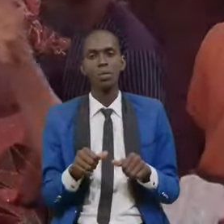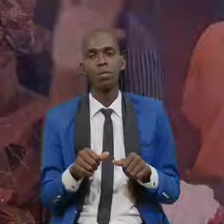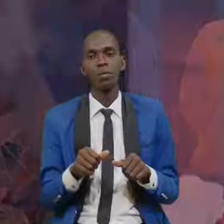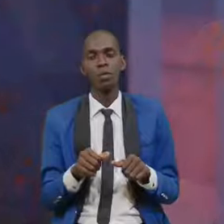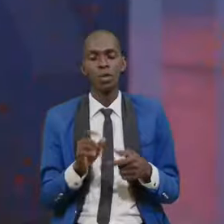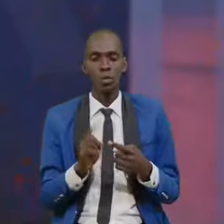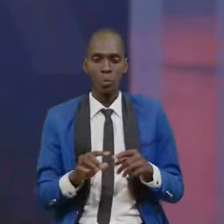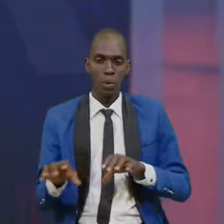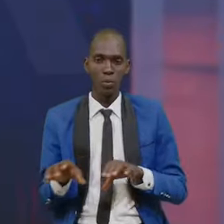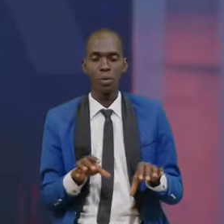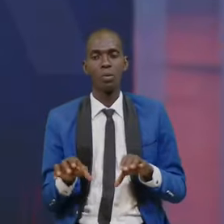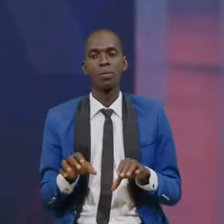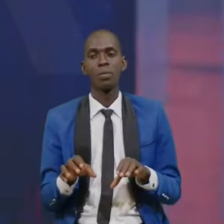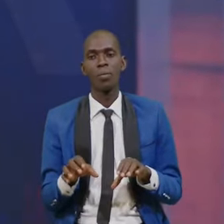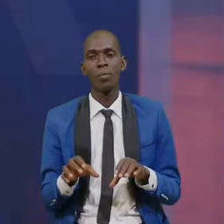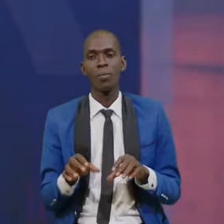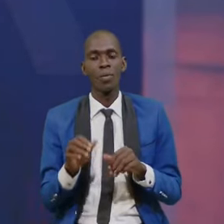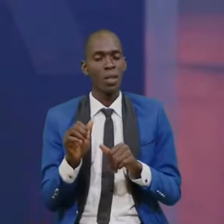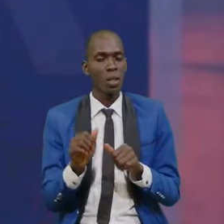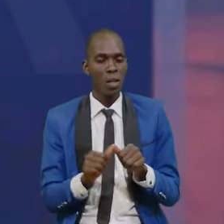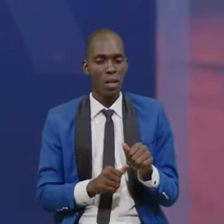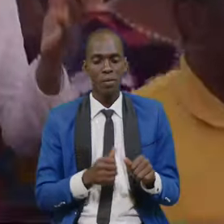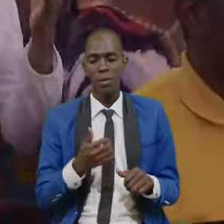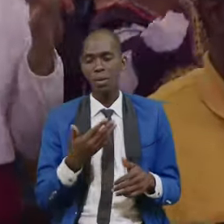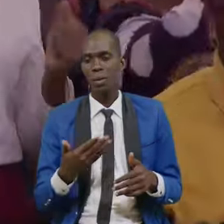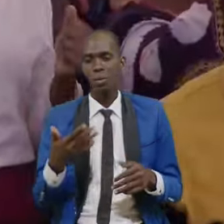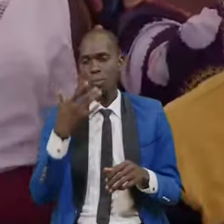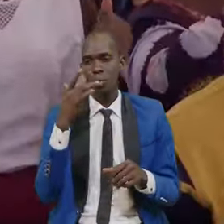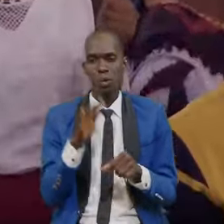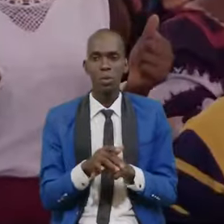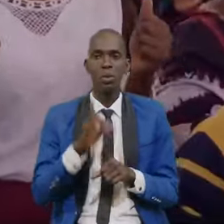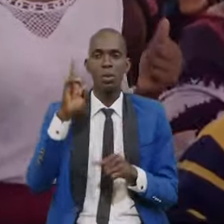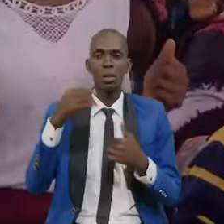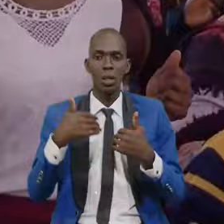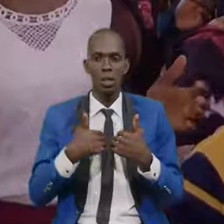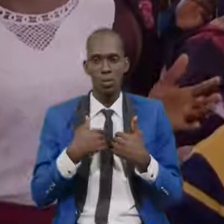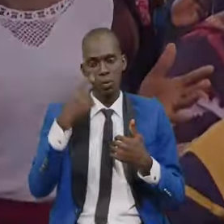To perform every promise he has for me in the world.